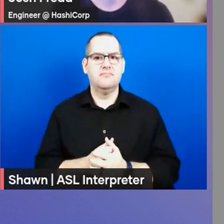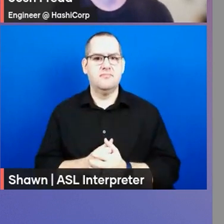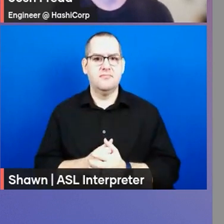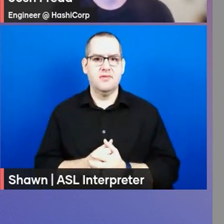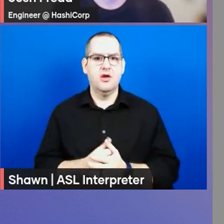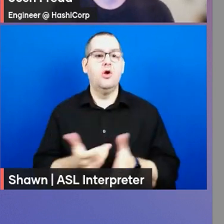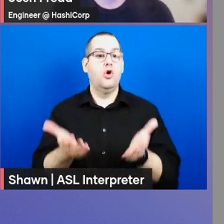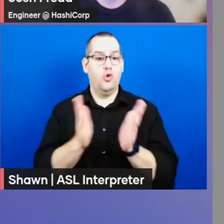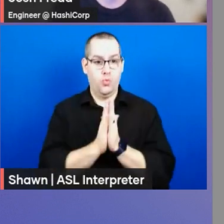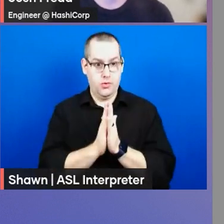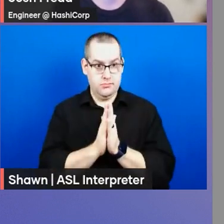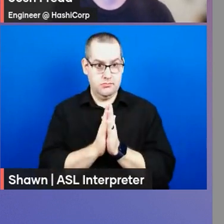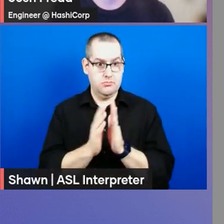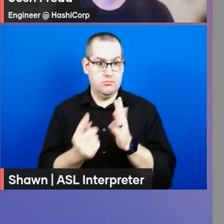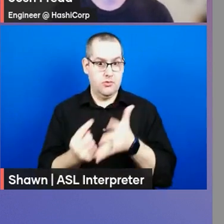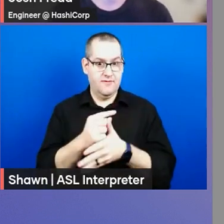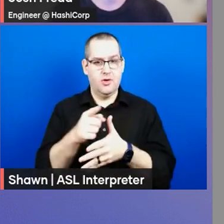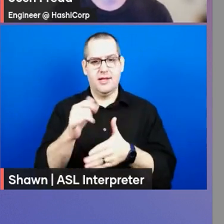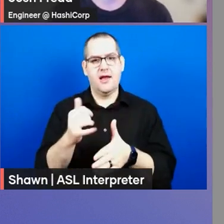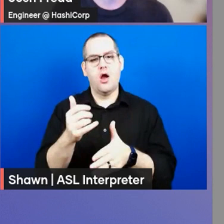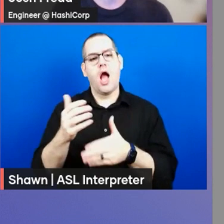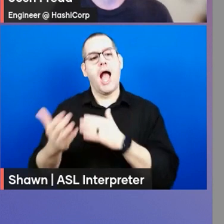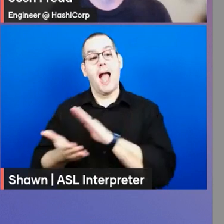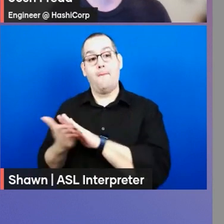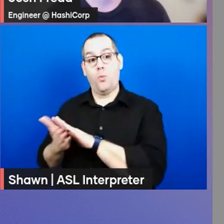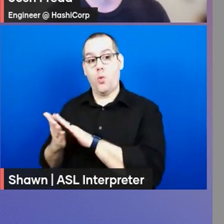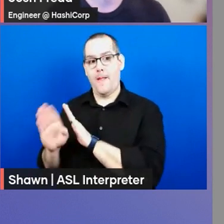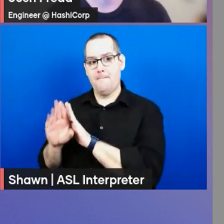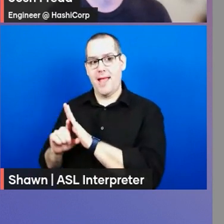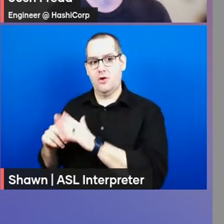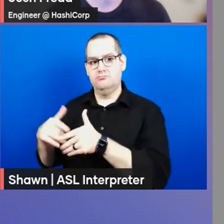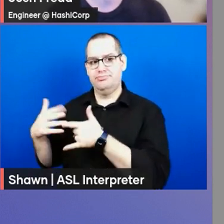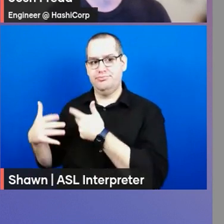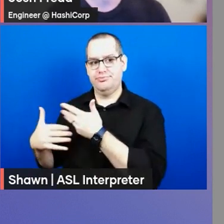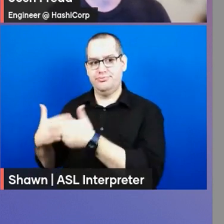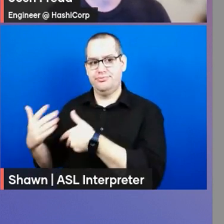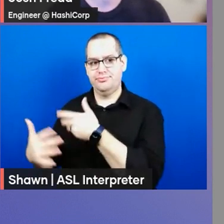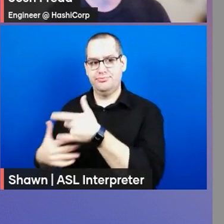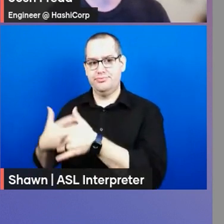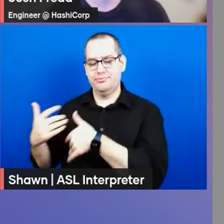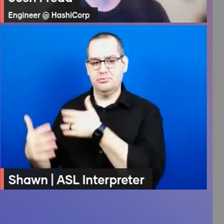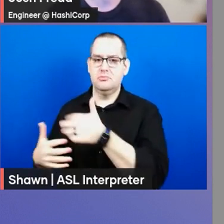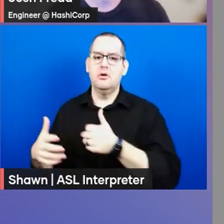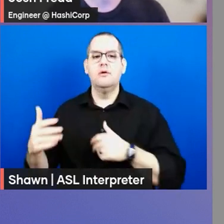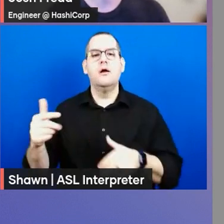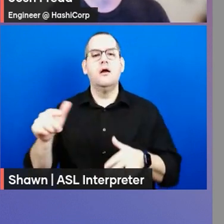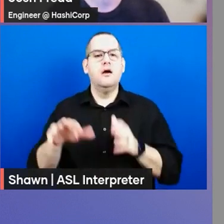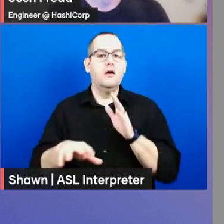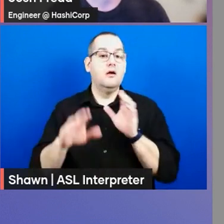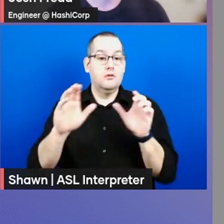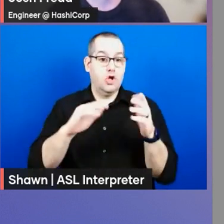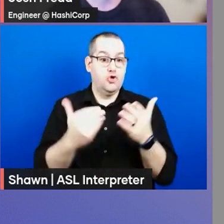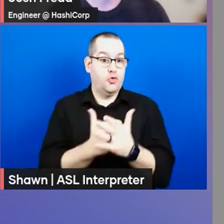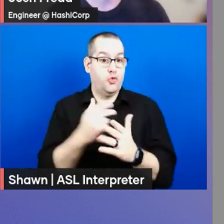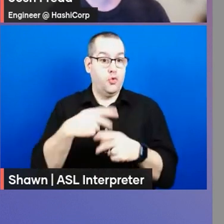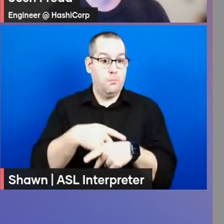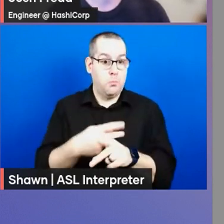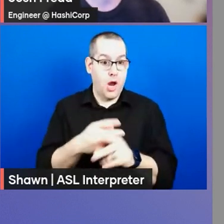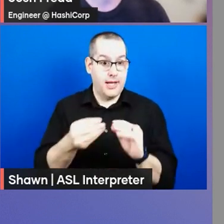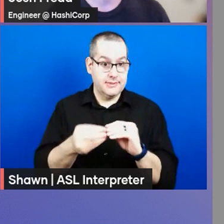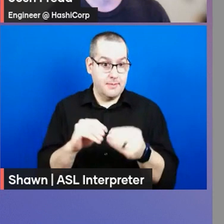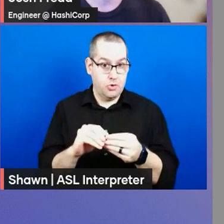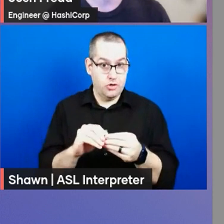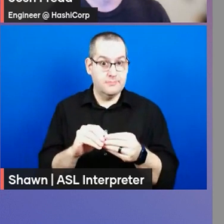review. So this does a bunch of operations now in the background where it's going to first find the new product number. So you can see here,